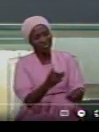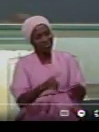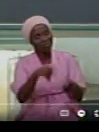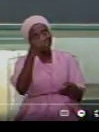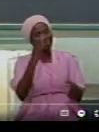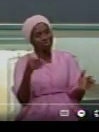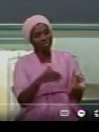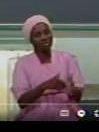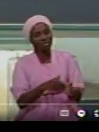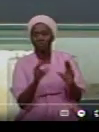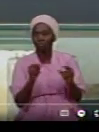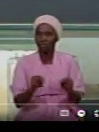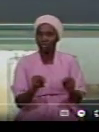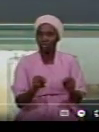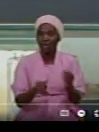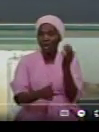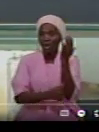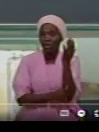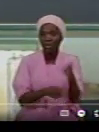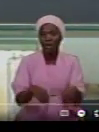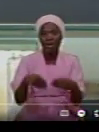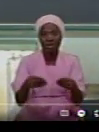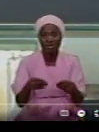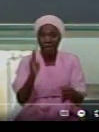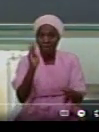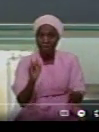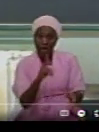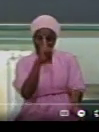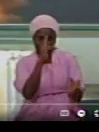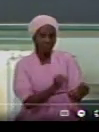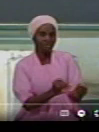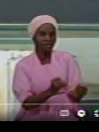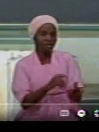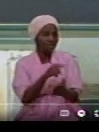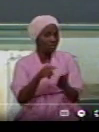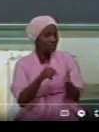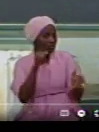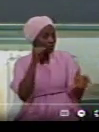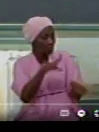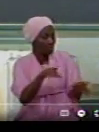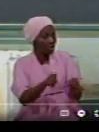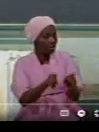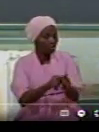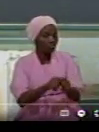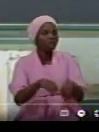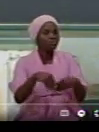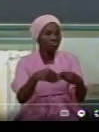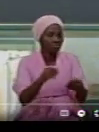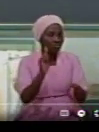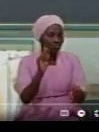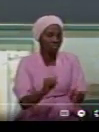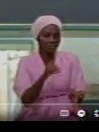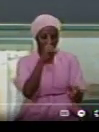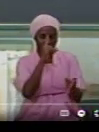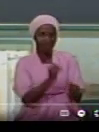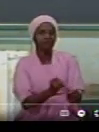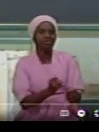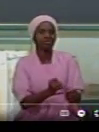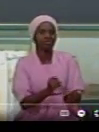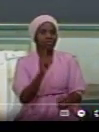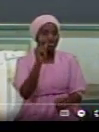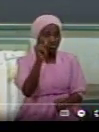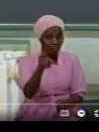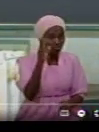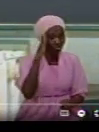anymore. Abraham gave by faith. This woman gave by faith. You will give